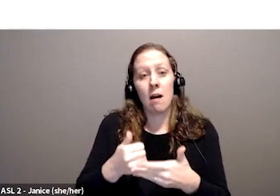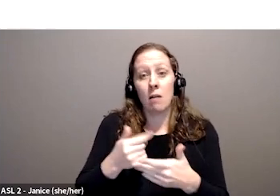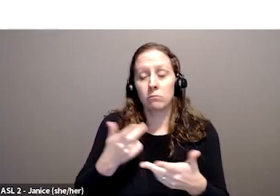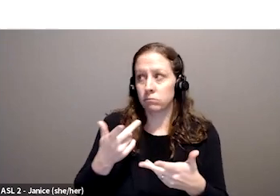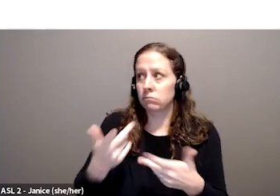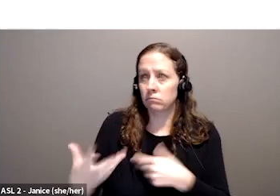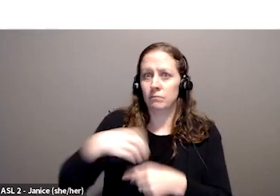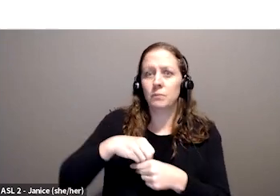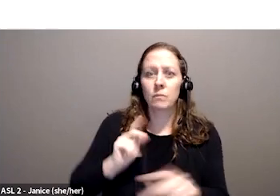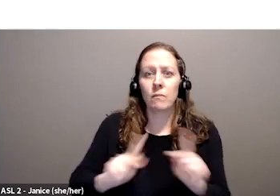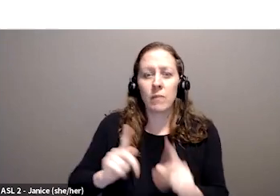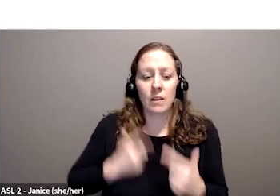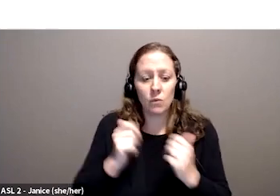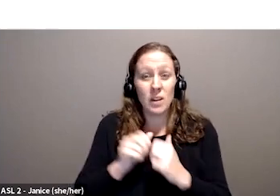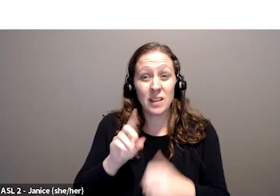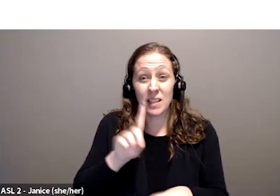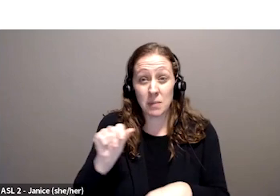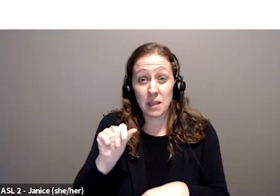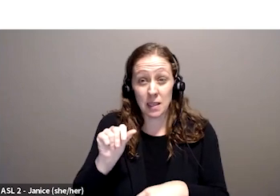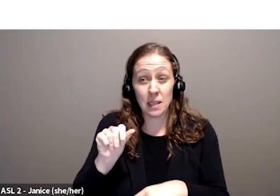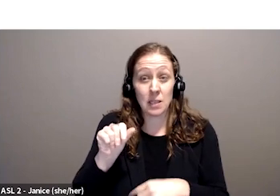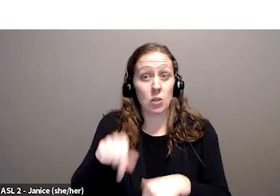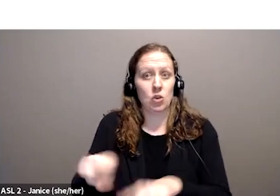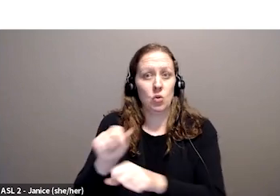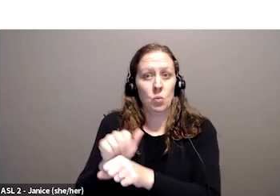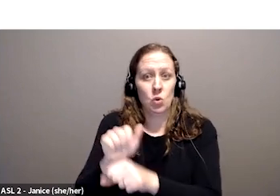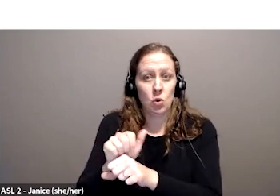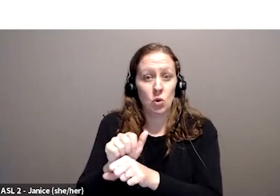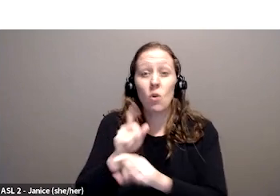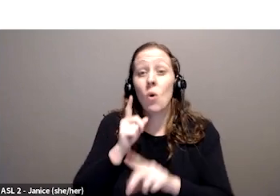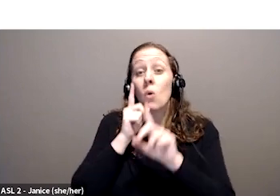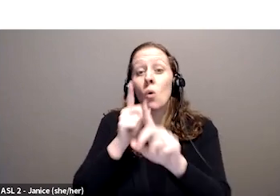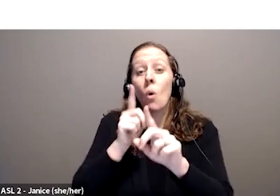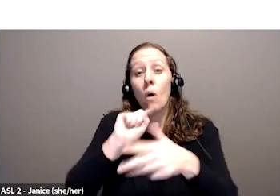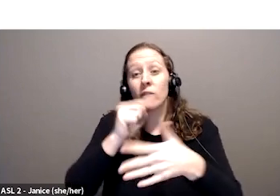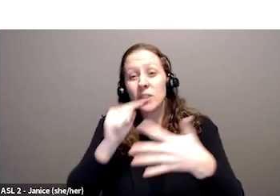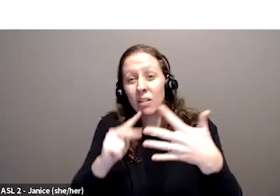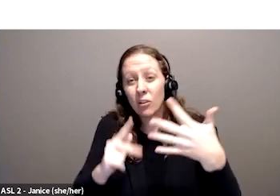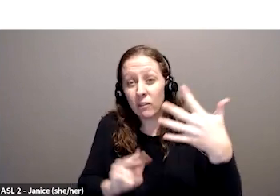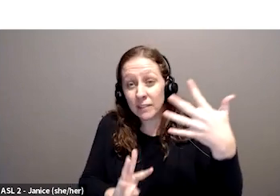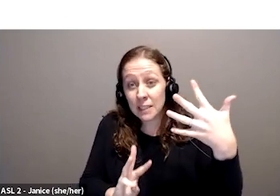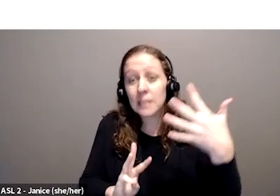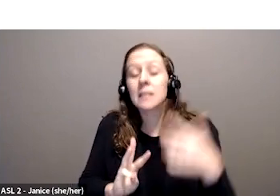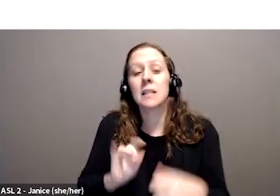with disabilities in the labor market. The goal of the rankings is to establish consensus on the